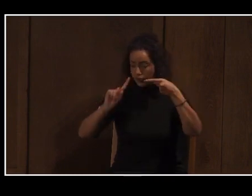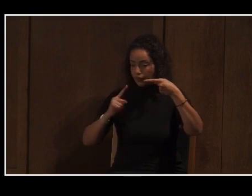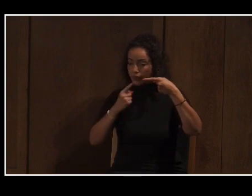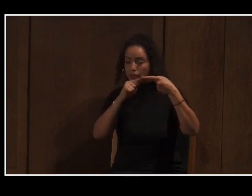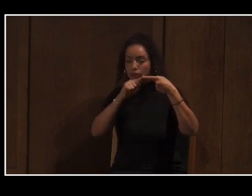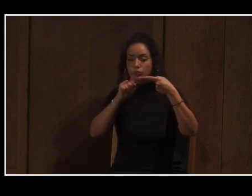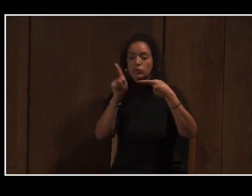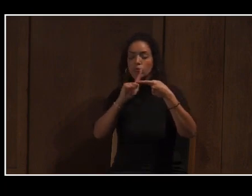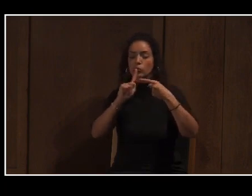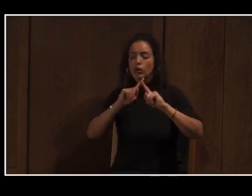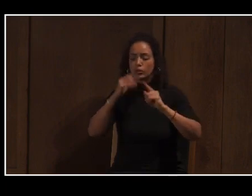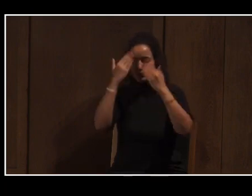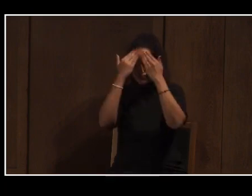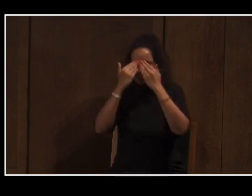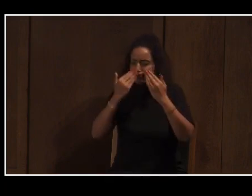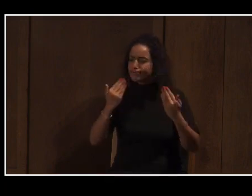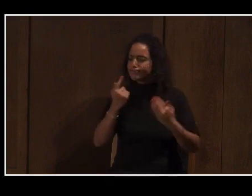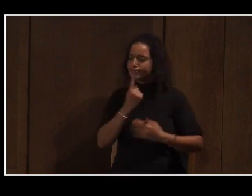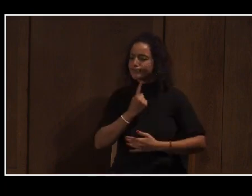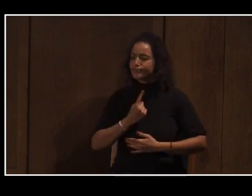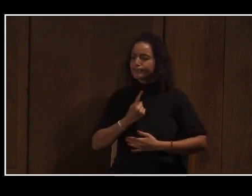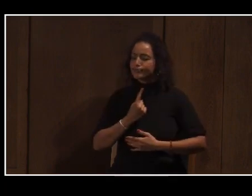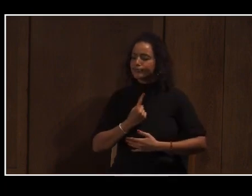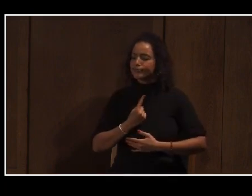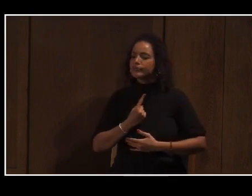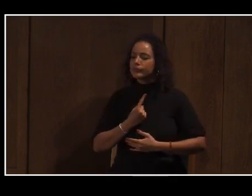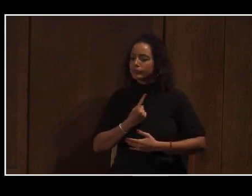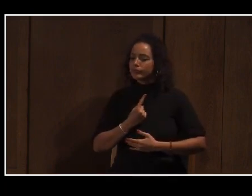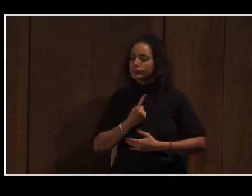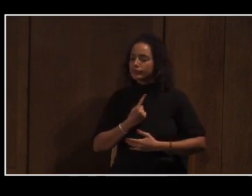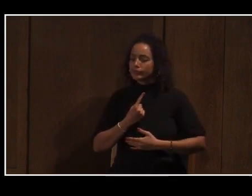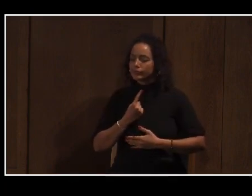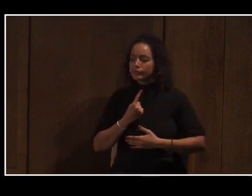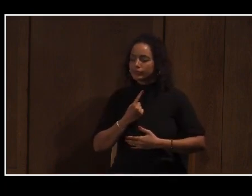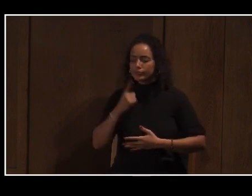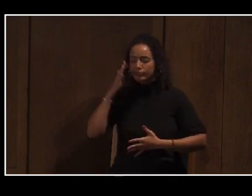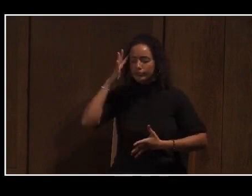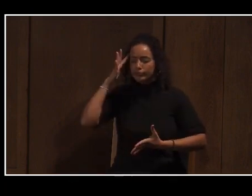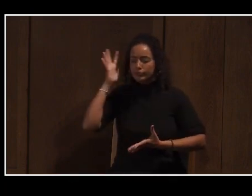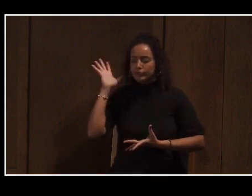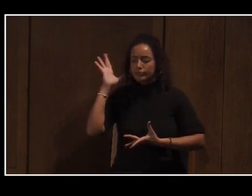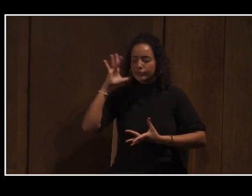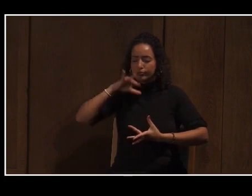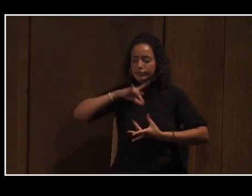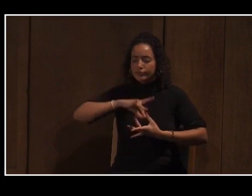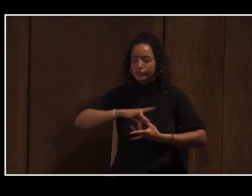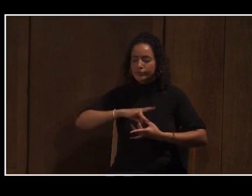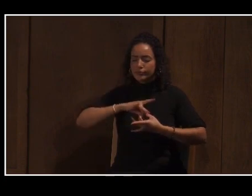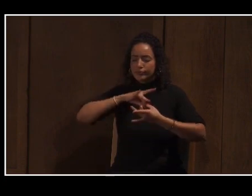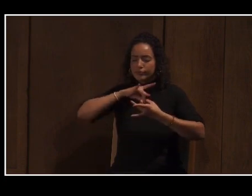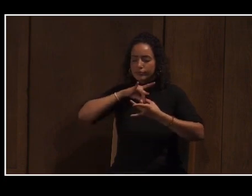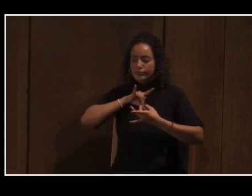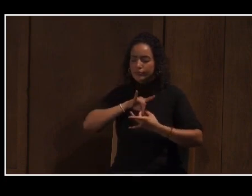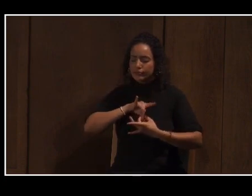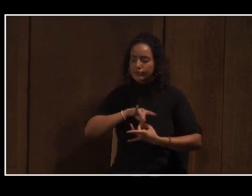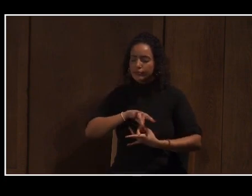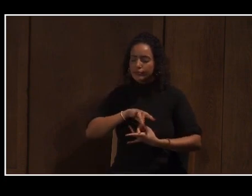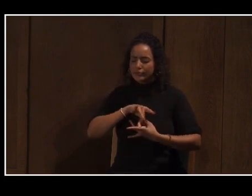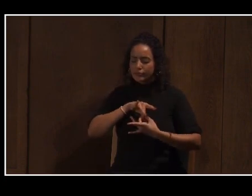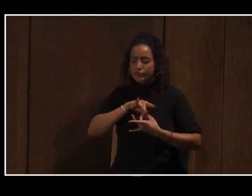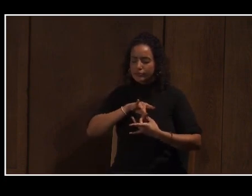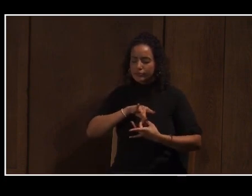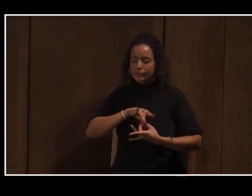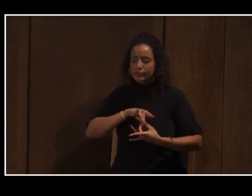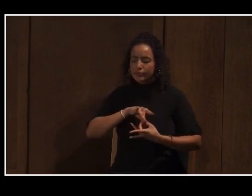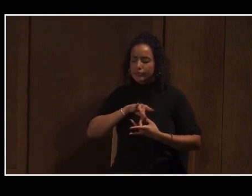dignity, and we're going to be centering in length. And I just want to invite you to, if you